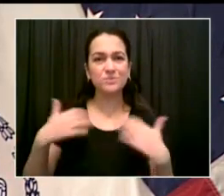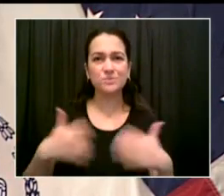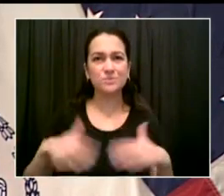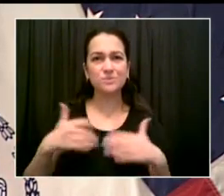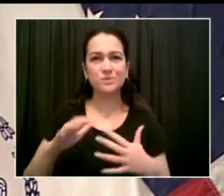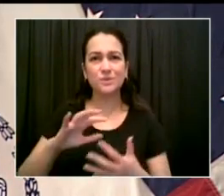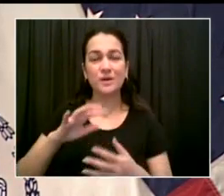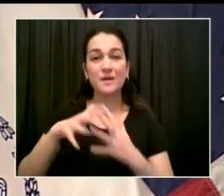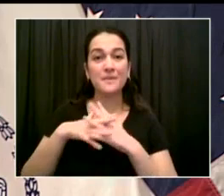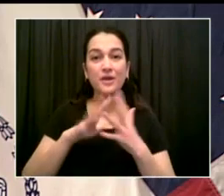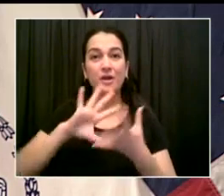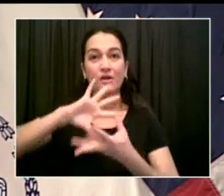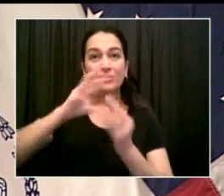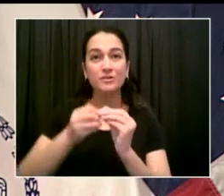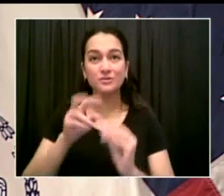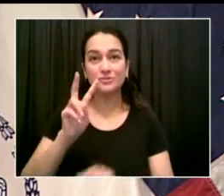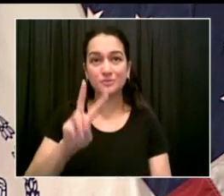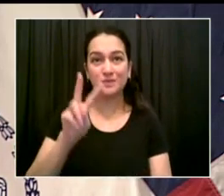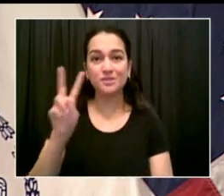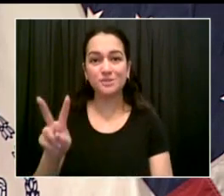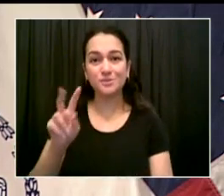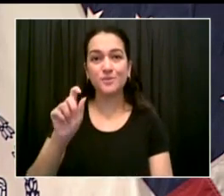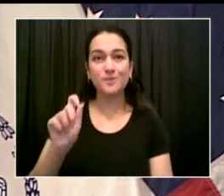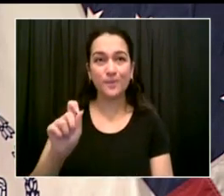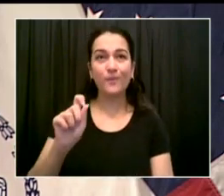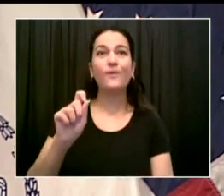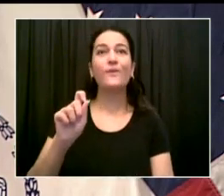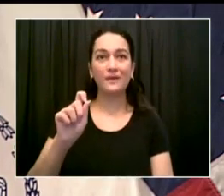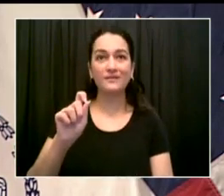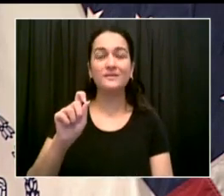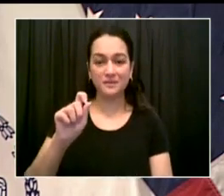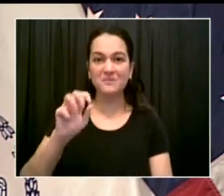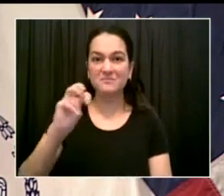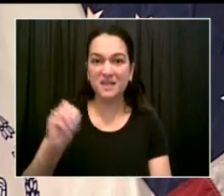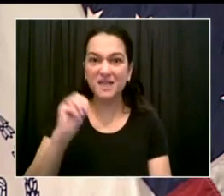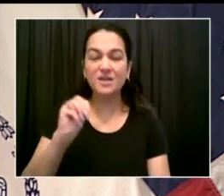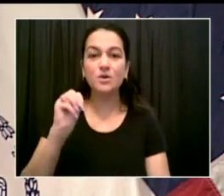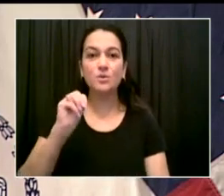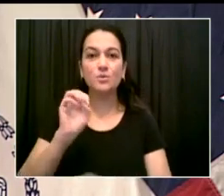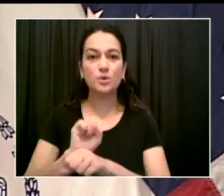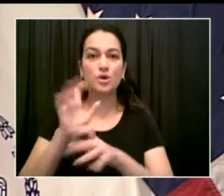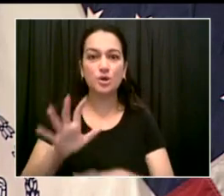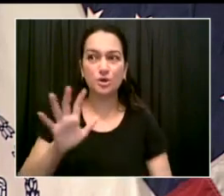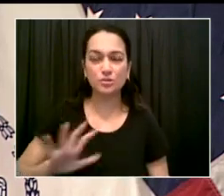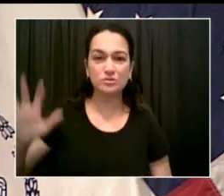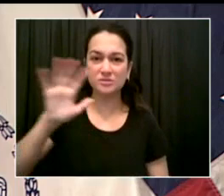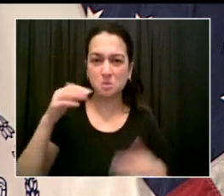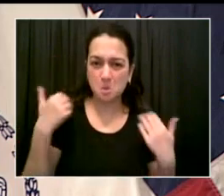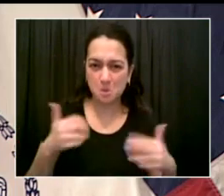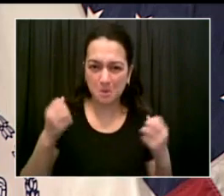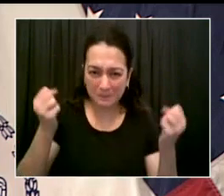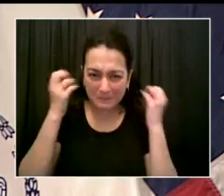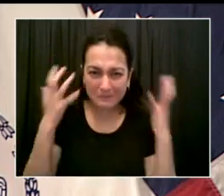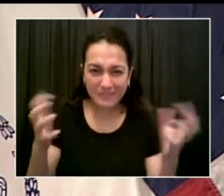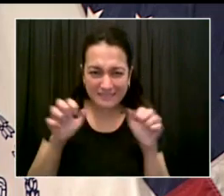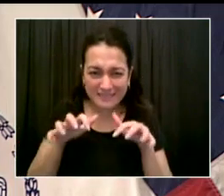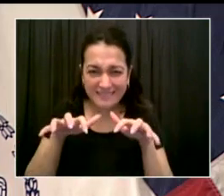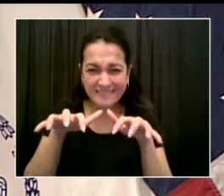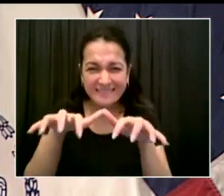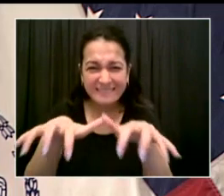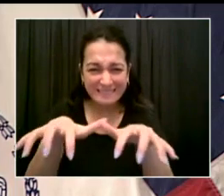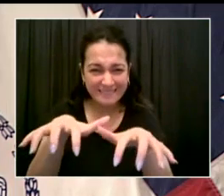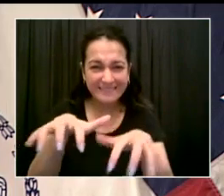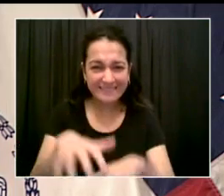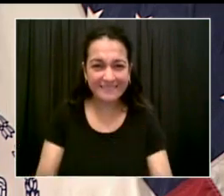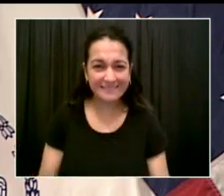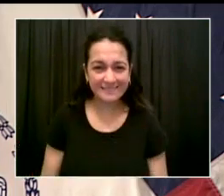quickly. What we're seeing from national studies is around 50% of healthcare workers are vaccinated